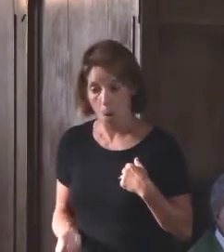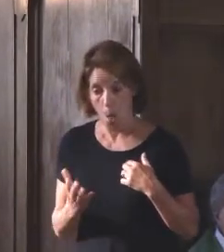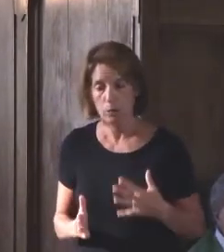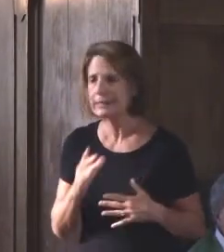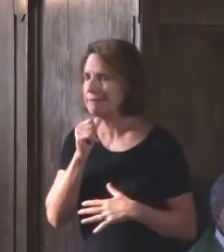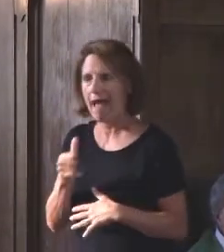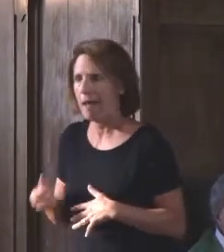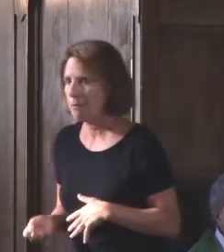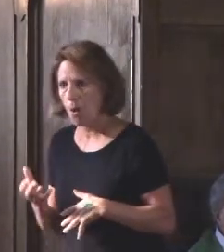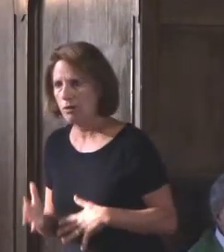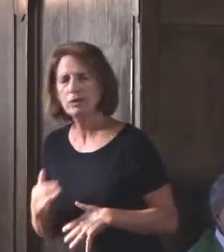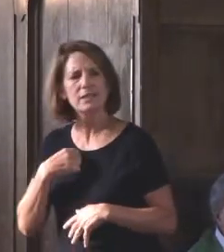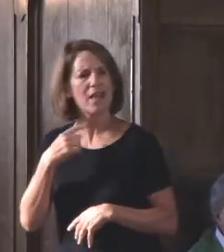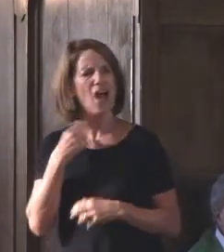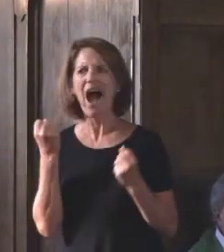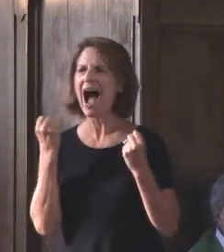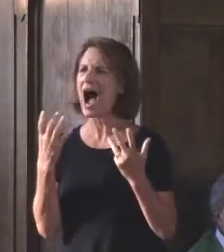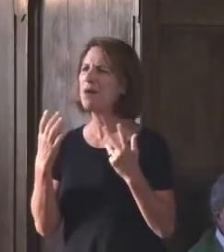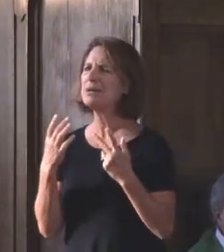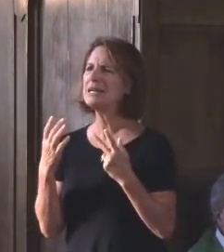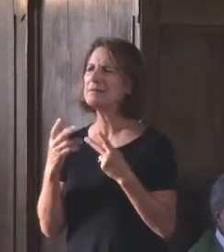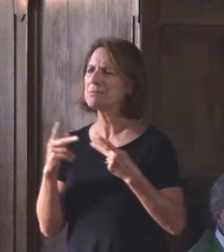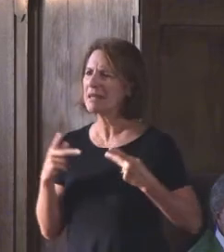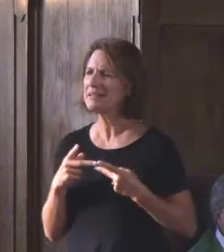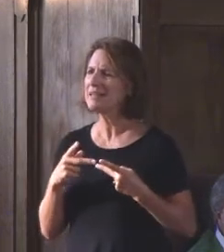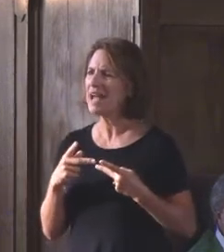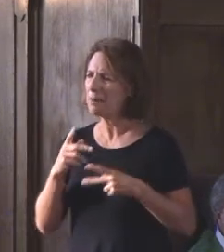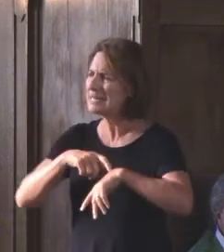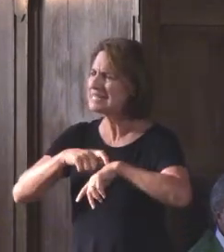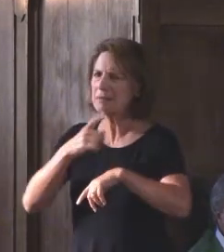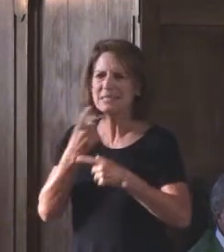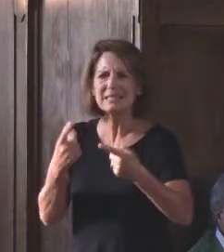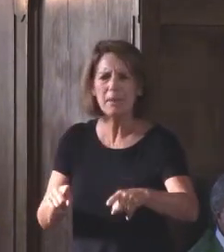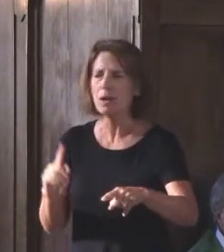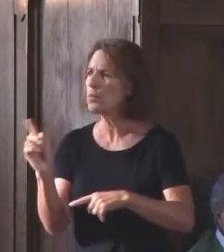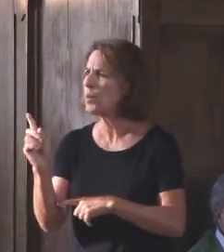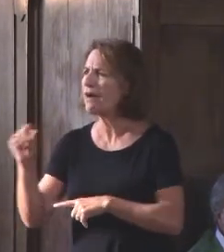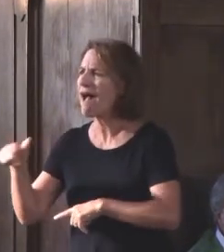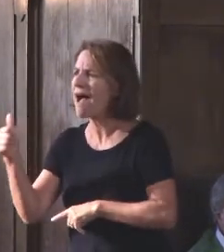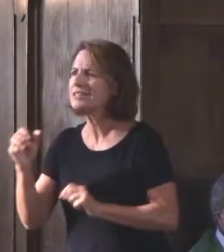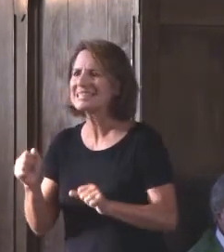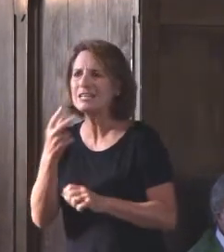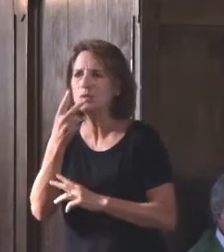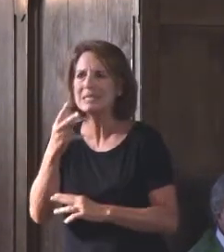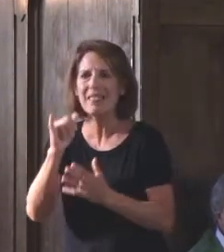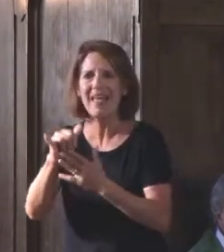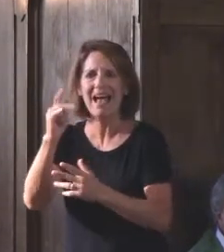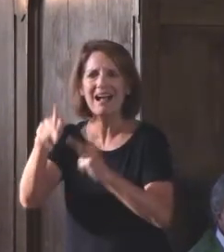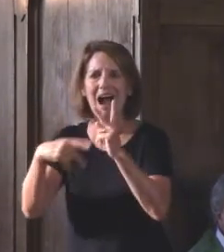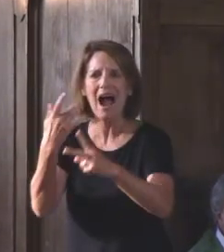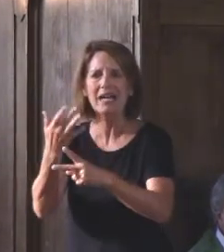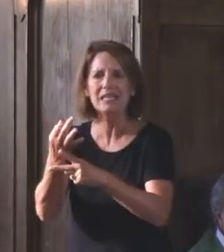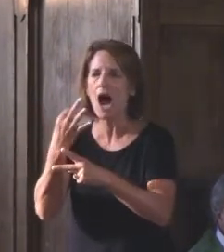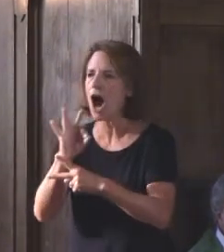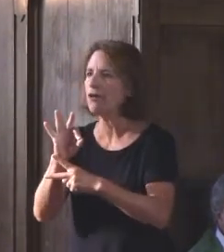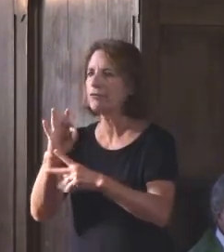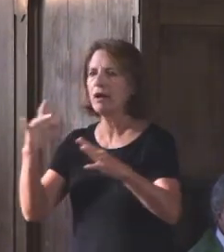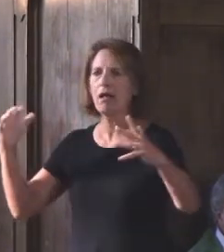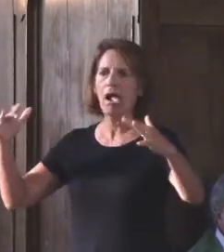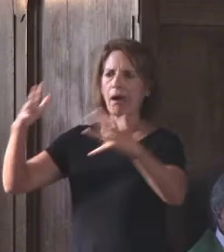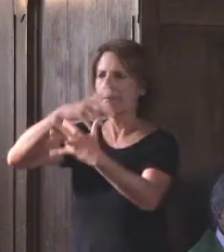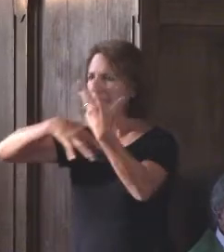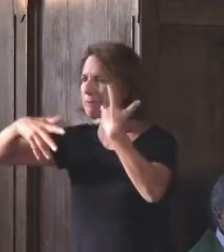thought, how many places does this happen anymore? Where else can you see this kind of beautiful hodgepodge of